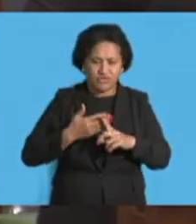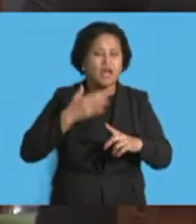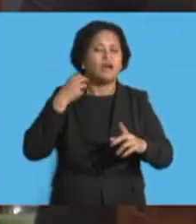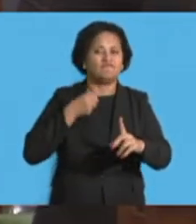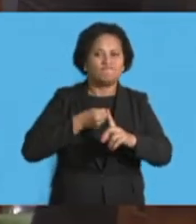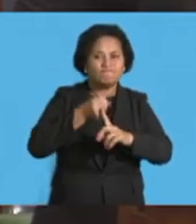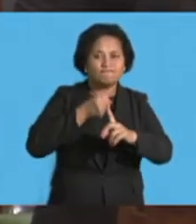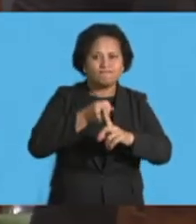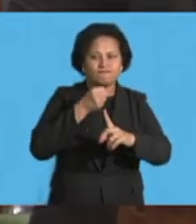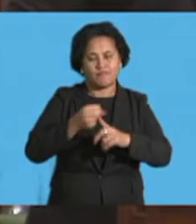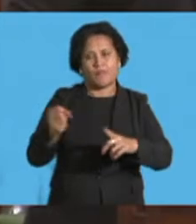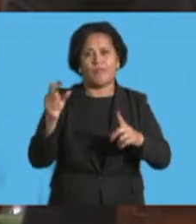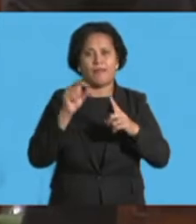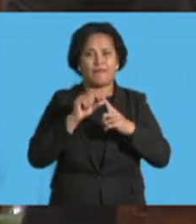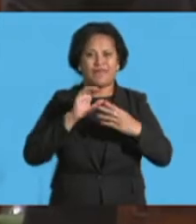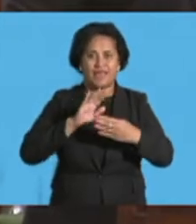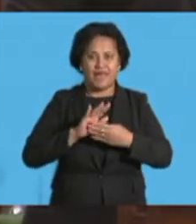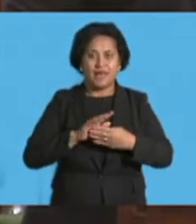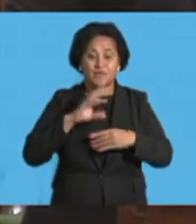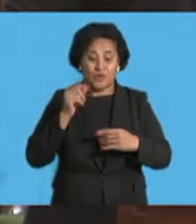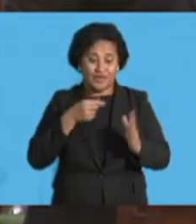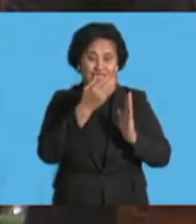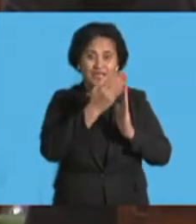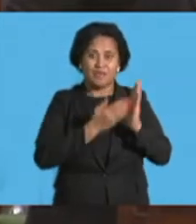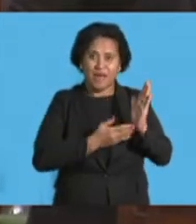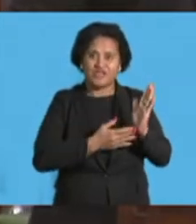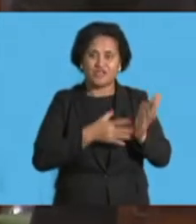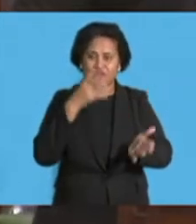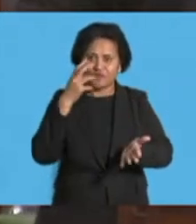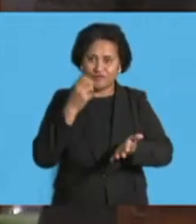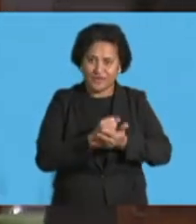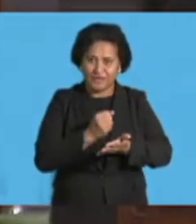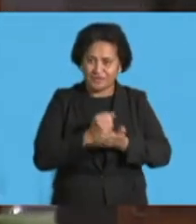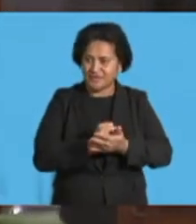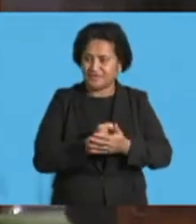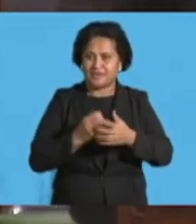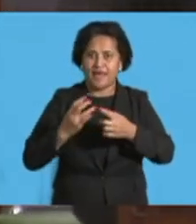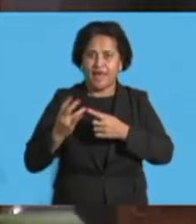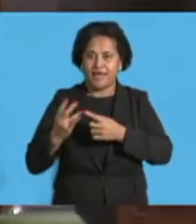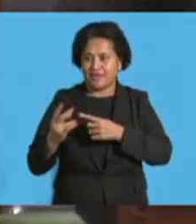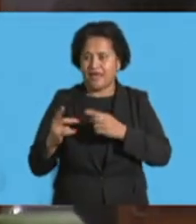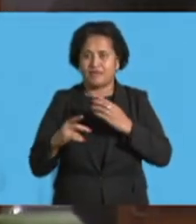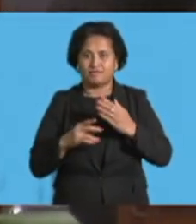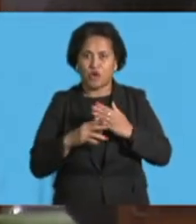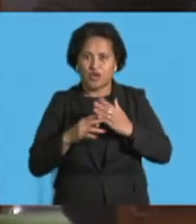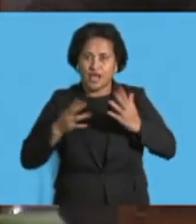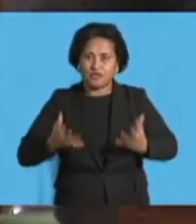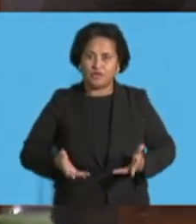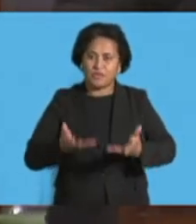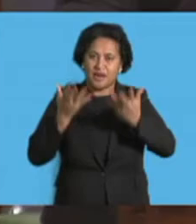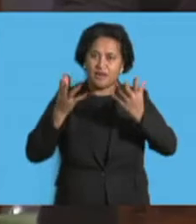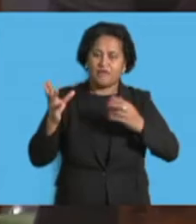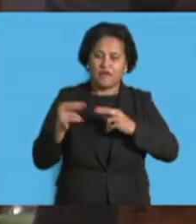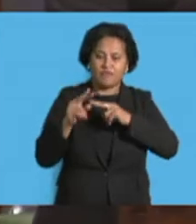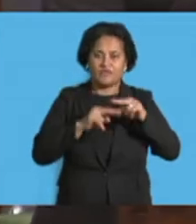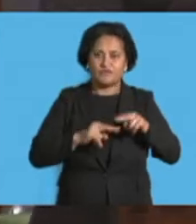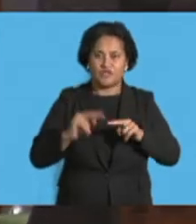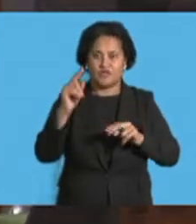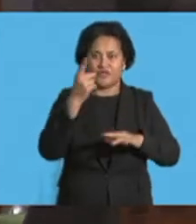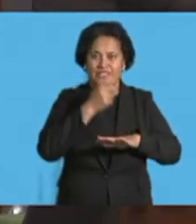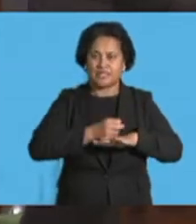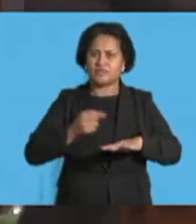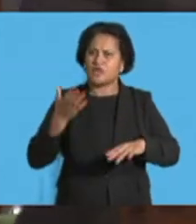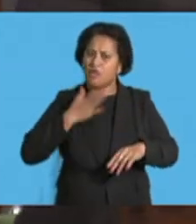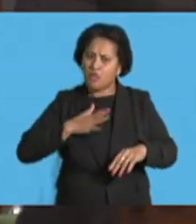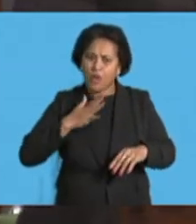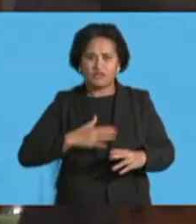reflects and confirms the commitment by our Fiji First government. Madam Speaker, I sincerely wish to thank and congratulate our